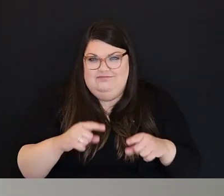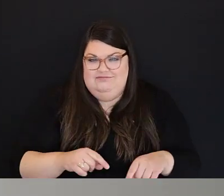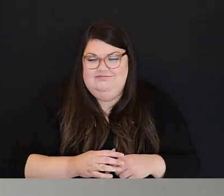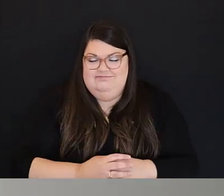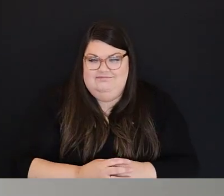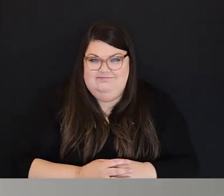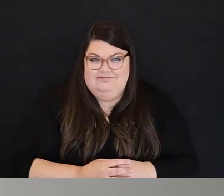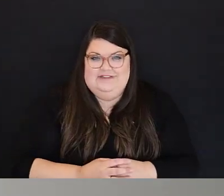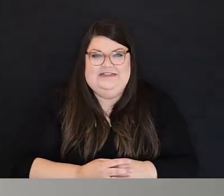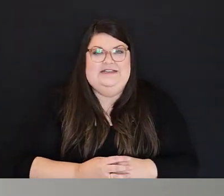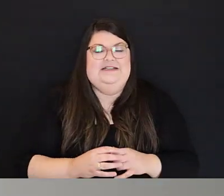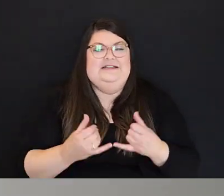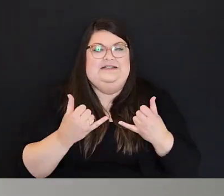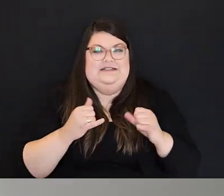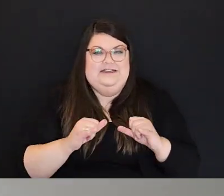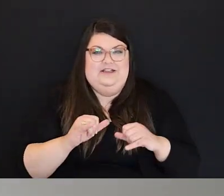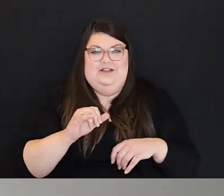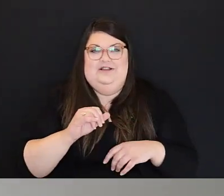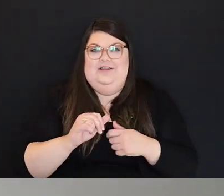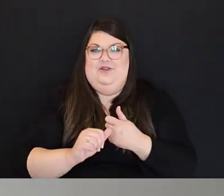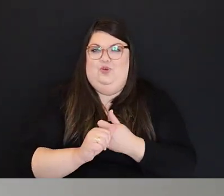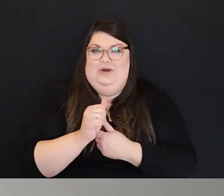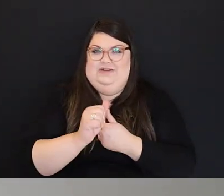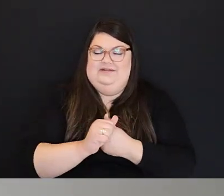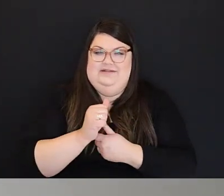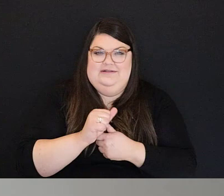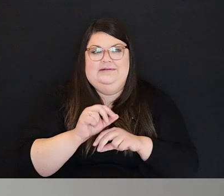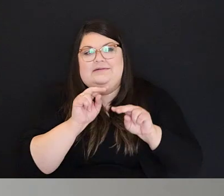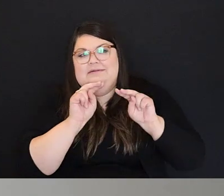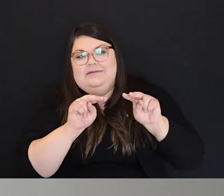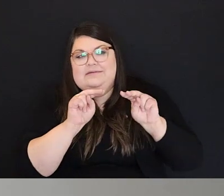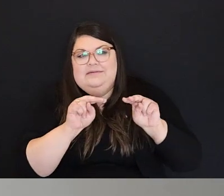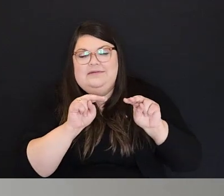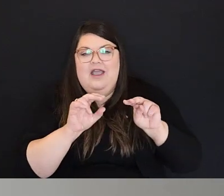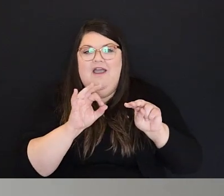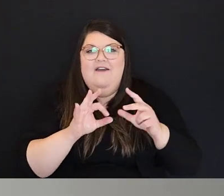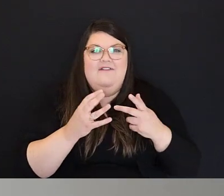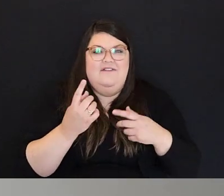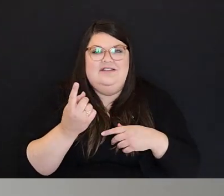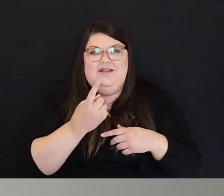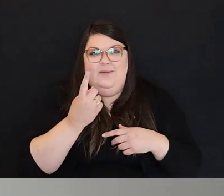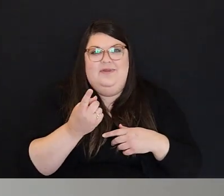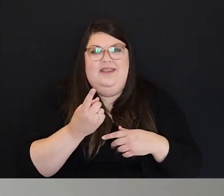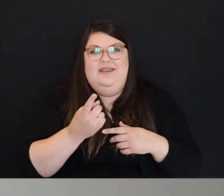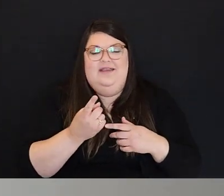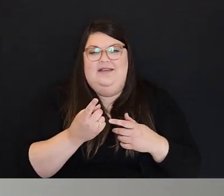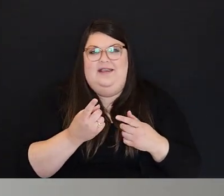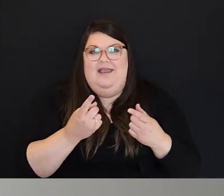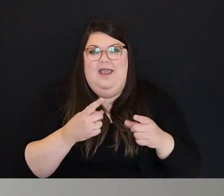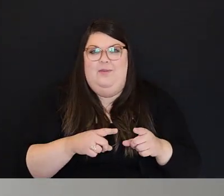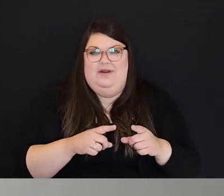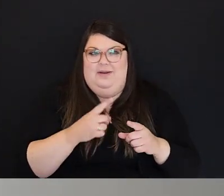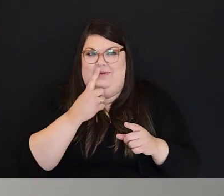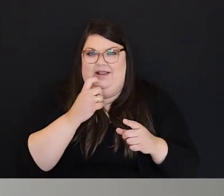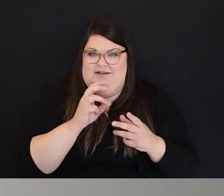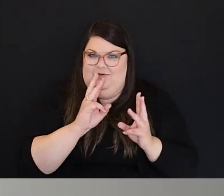And yet there's still the risk and the kind of anticipation of something coming for us through the weather.